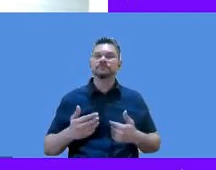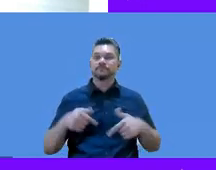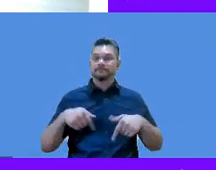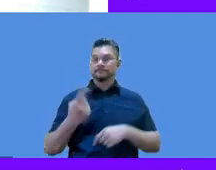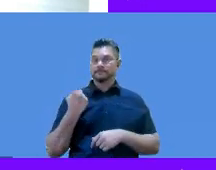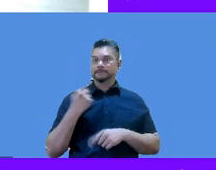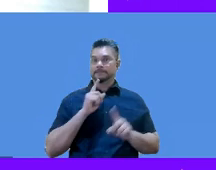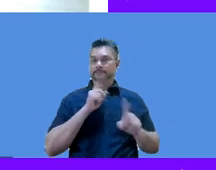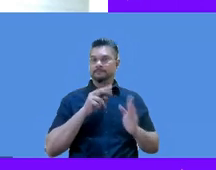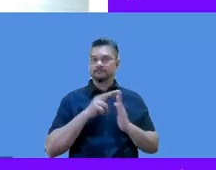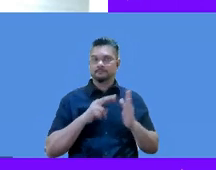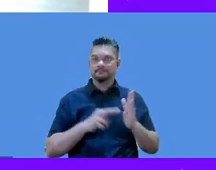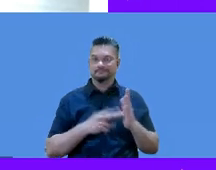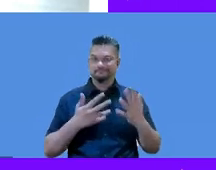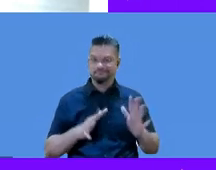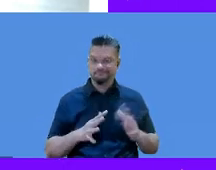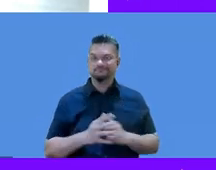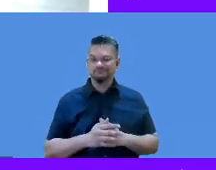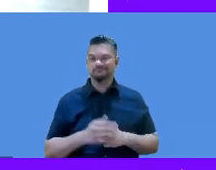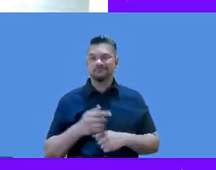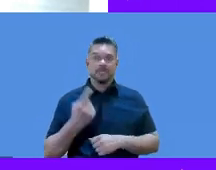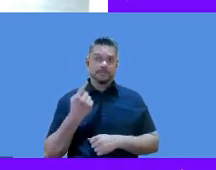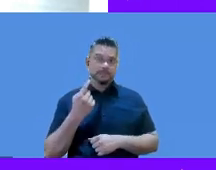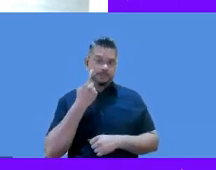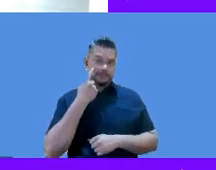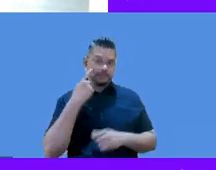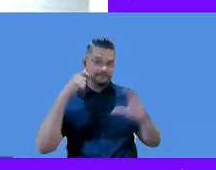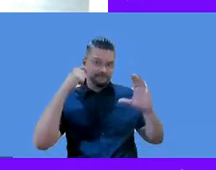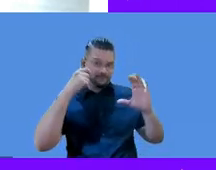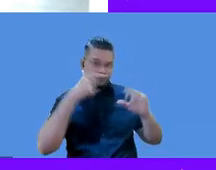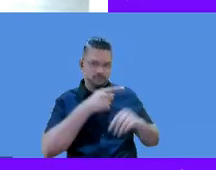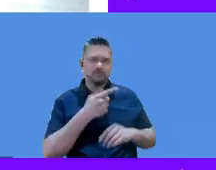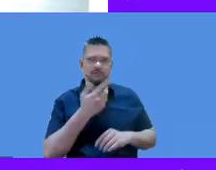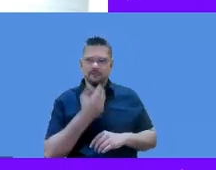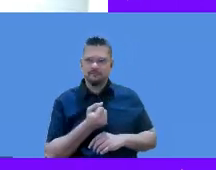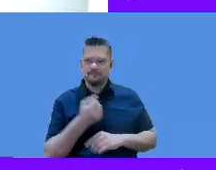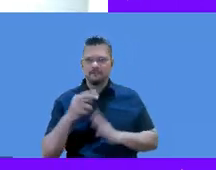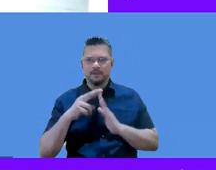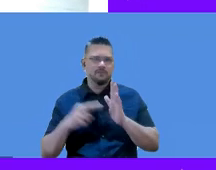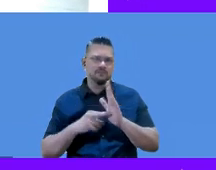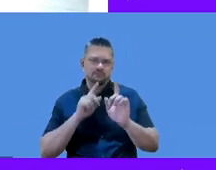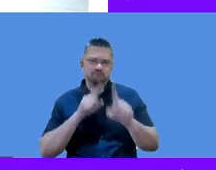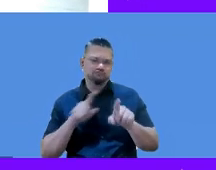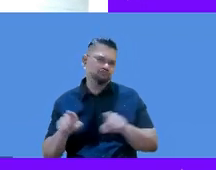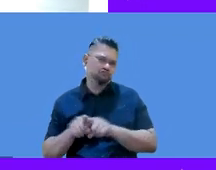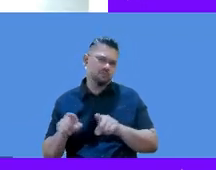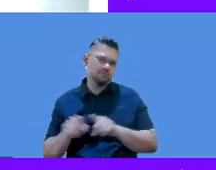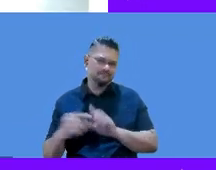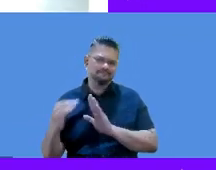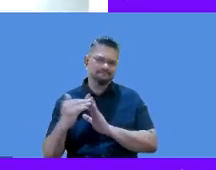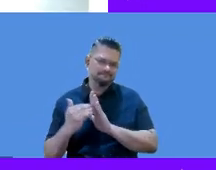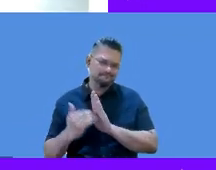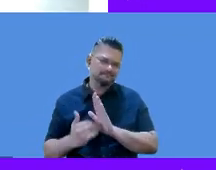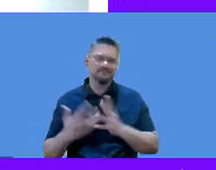kind of highlights some of the kind of barriers and issues facing young girls in those four geographies when traveling